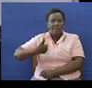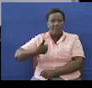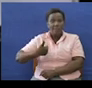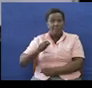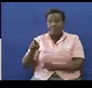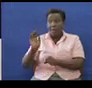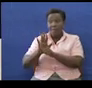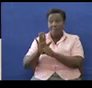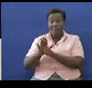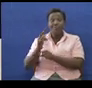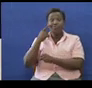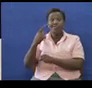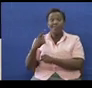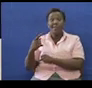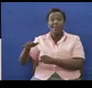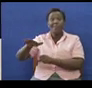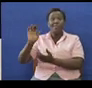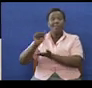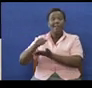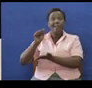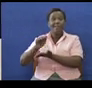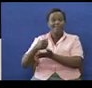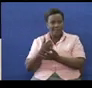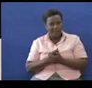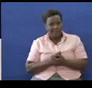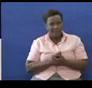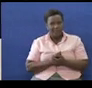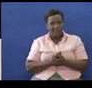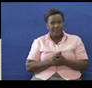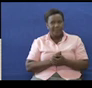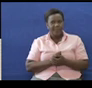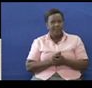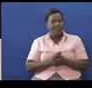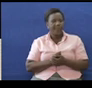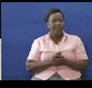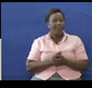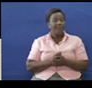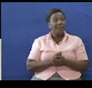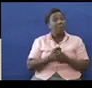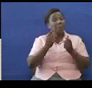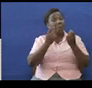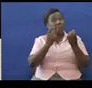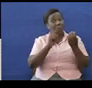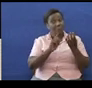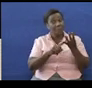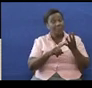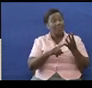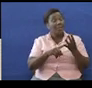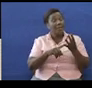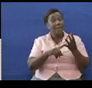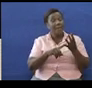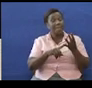water. And you will find this in dry areas. And the last thing is that other trees